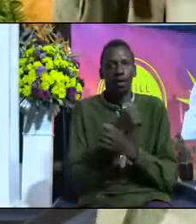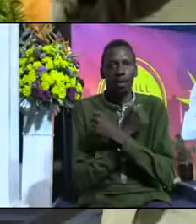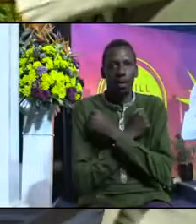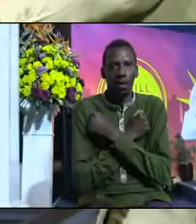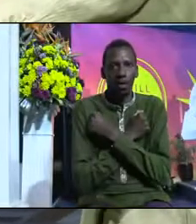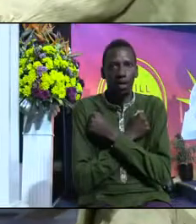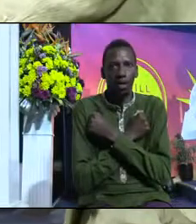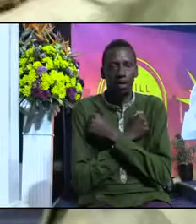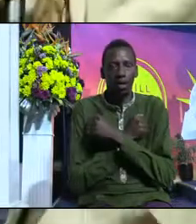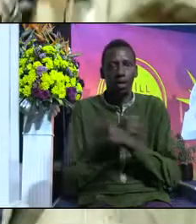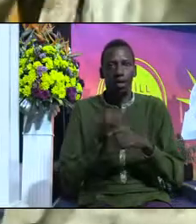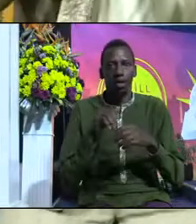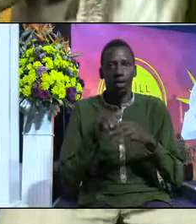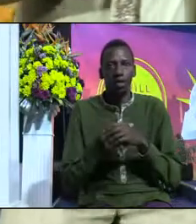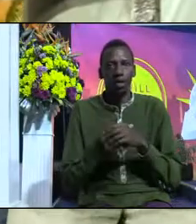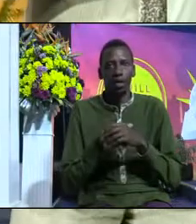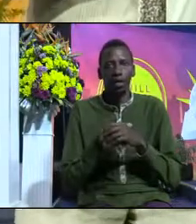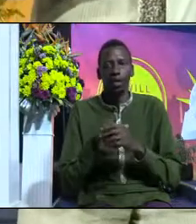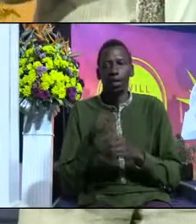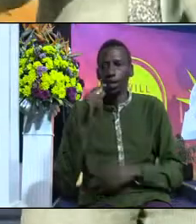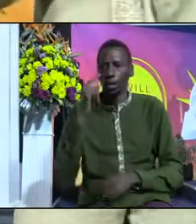now.